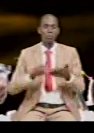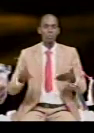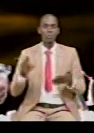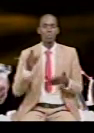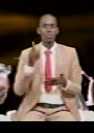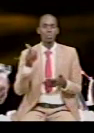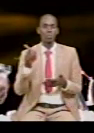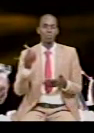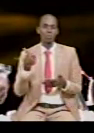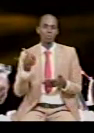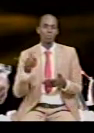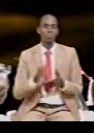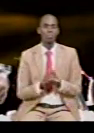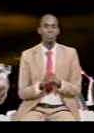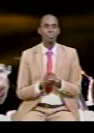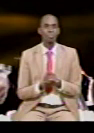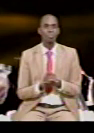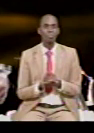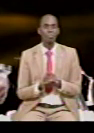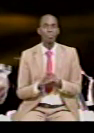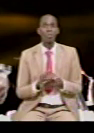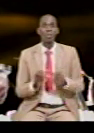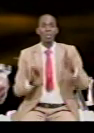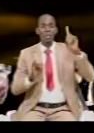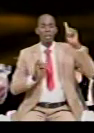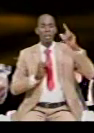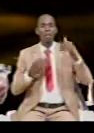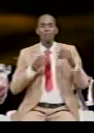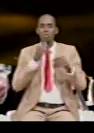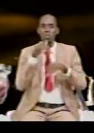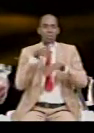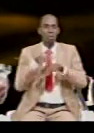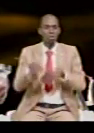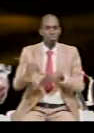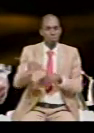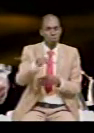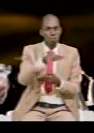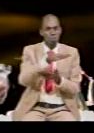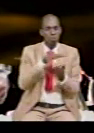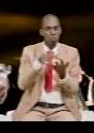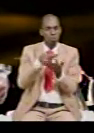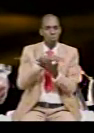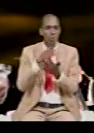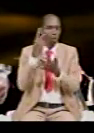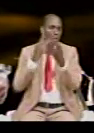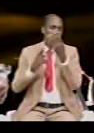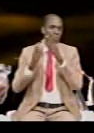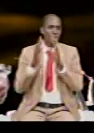these prophets, yet they run. I have not spoken unto them,